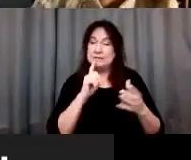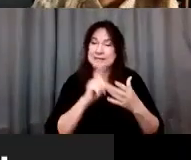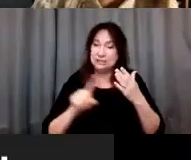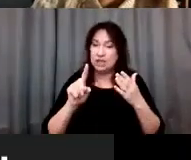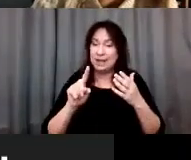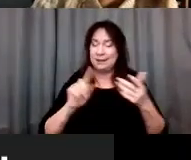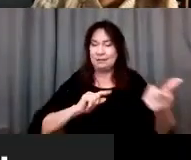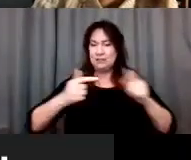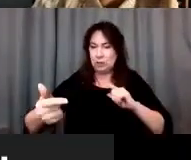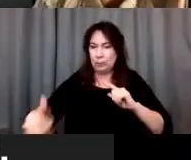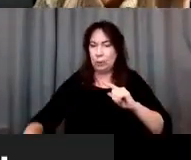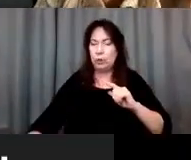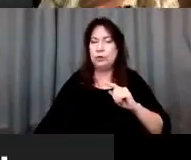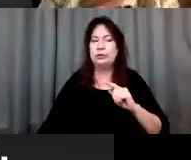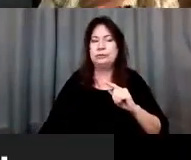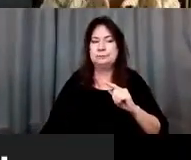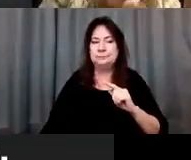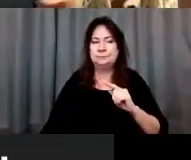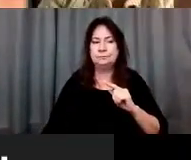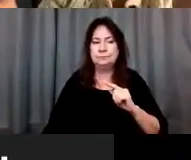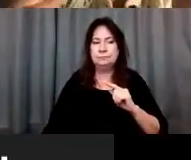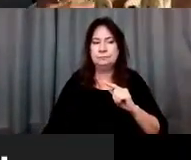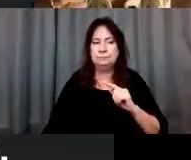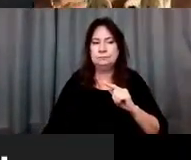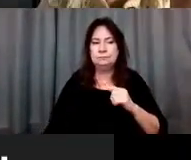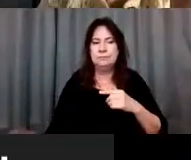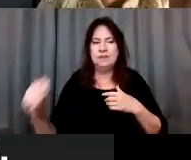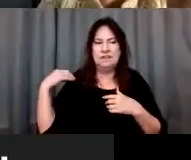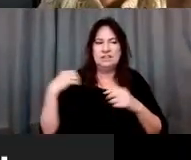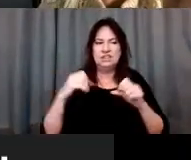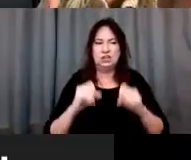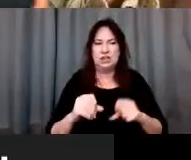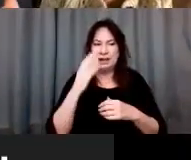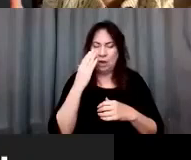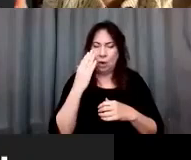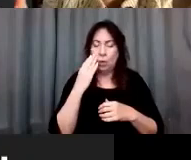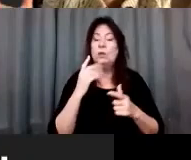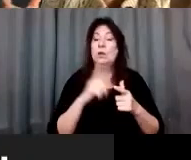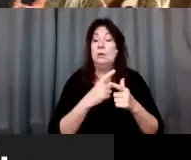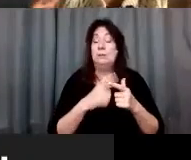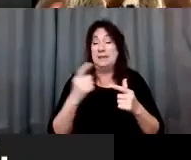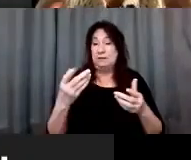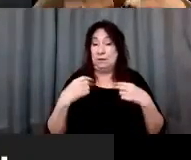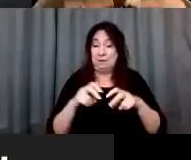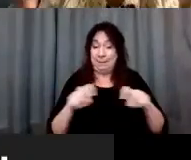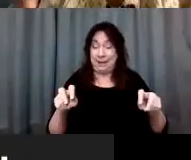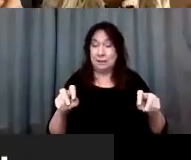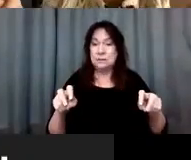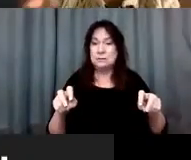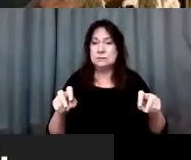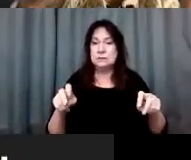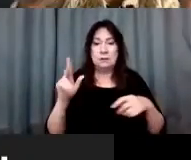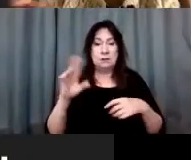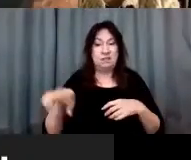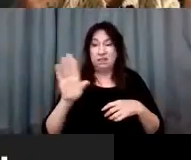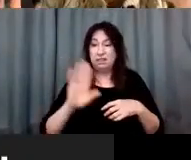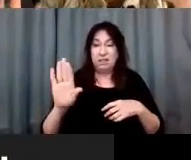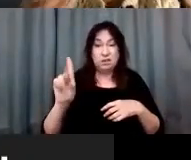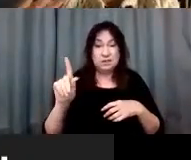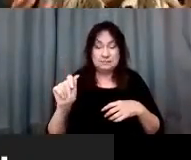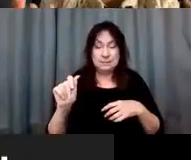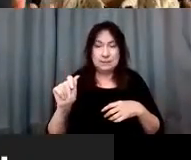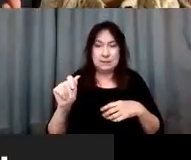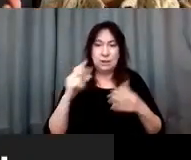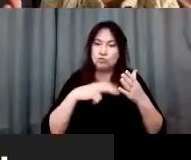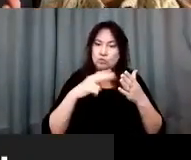trade-off that needs to happen, it allows the chair to know somebody can come in. And if you have a panelist who their disability might be, you know,